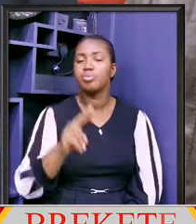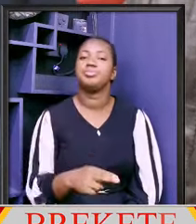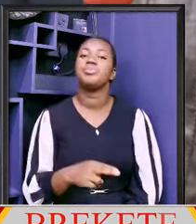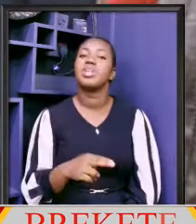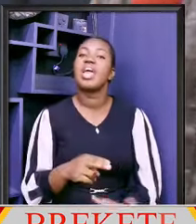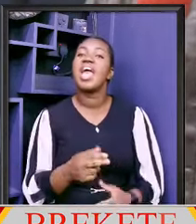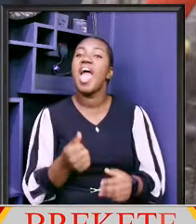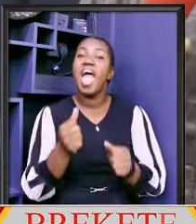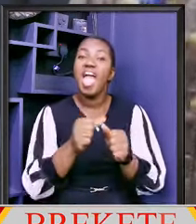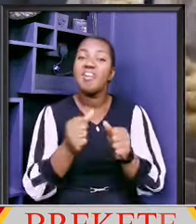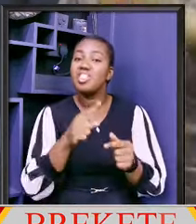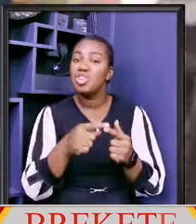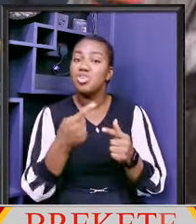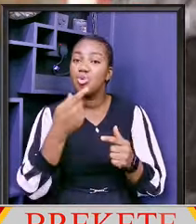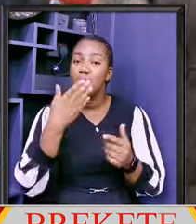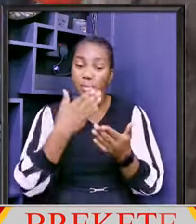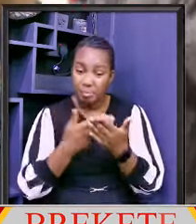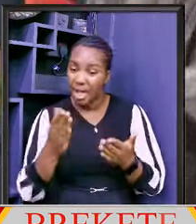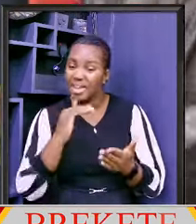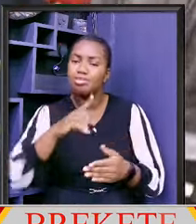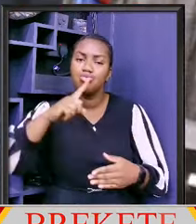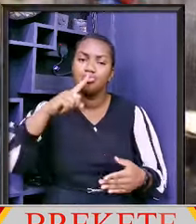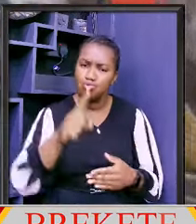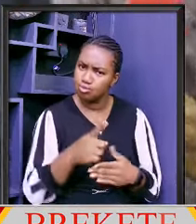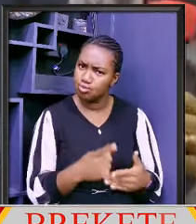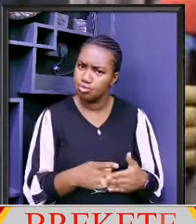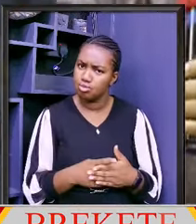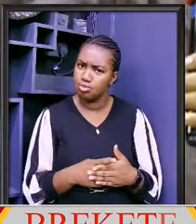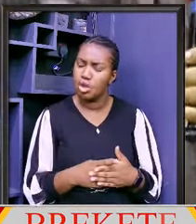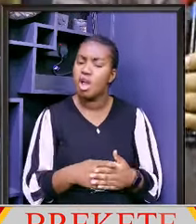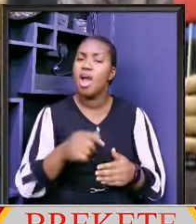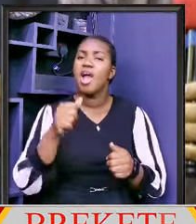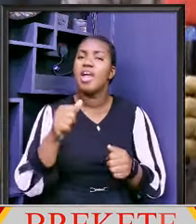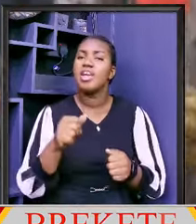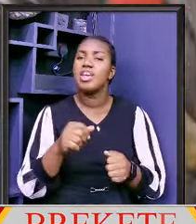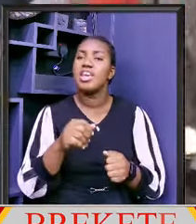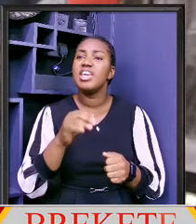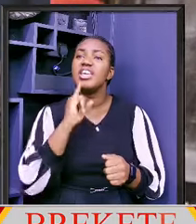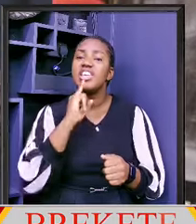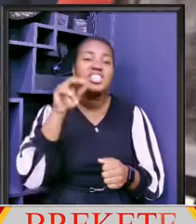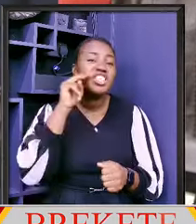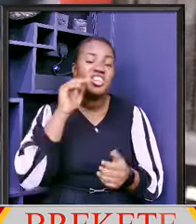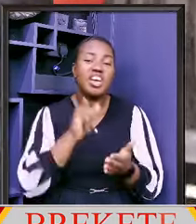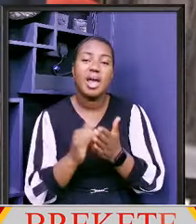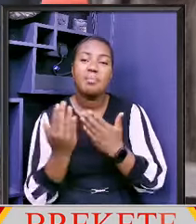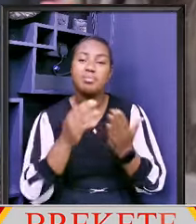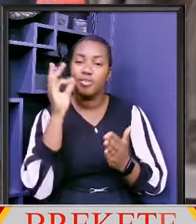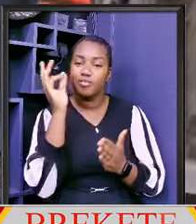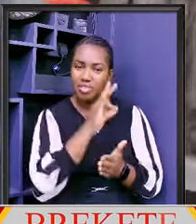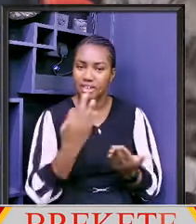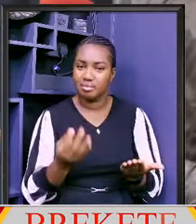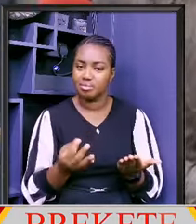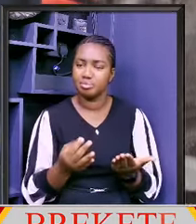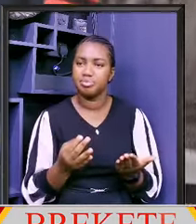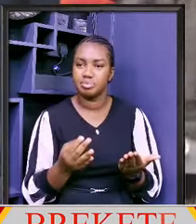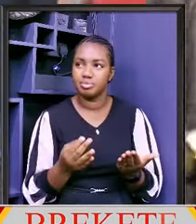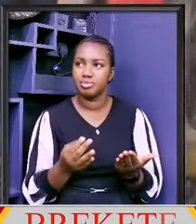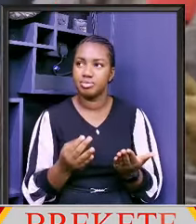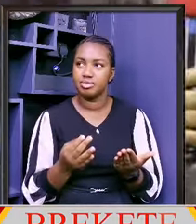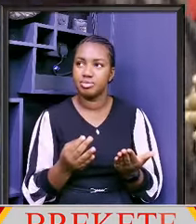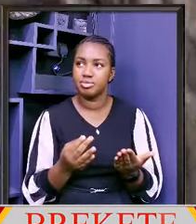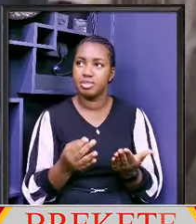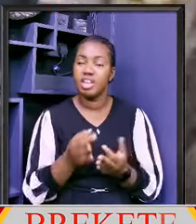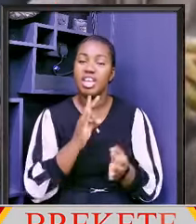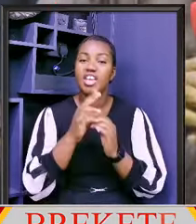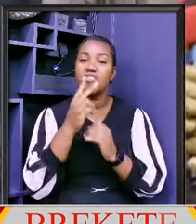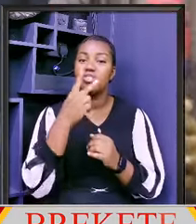Nigerians carry and go. Yeah. In Cameroon, everything you buy from their milk to everything, even Cameroon pepper, is original one. If you